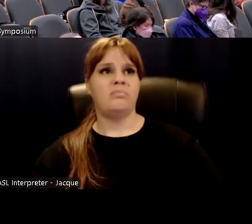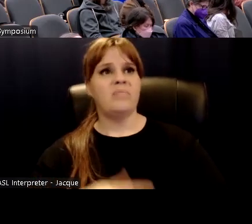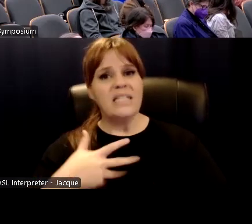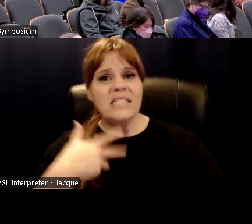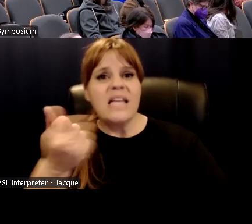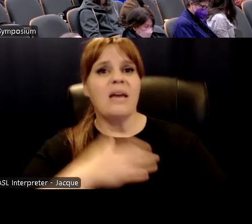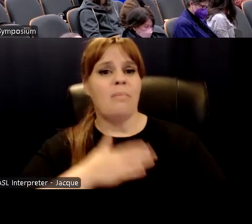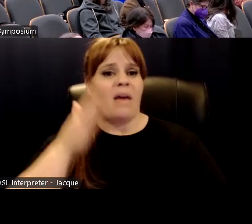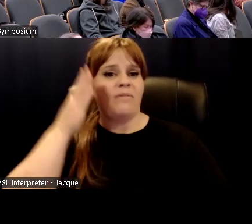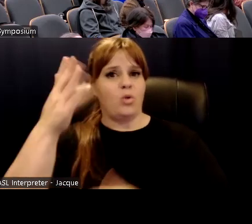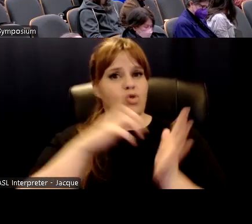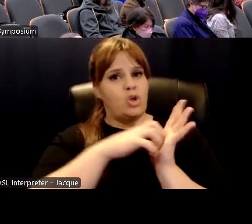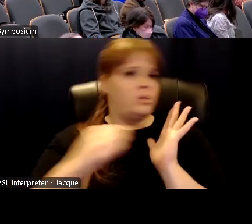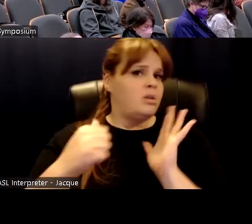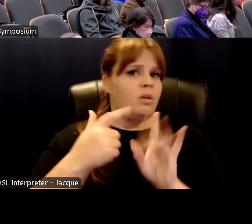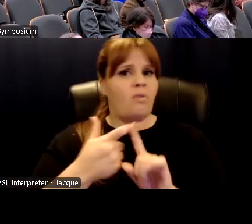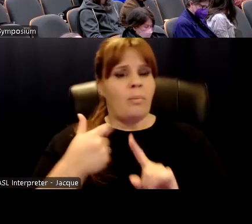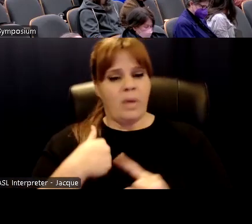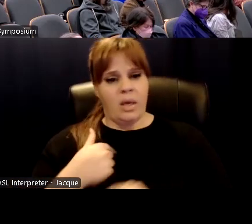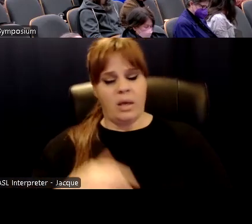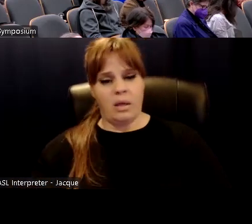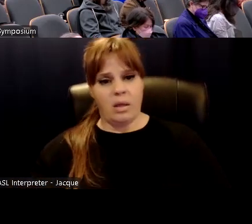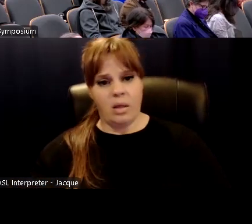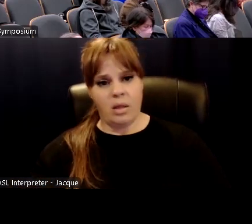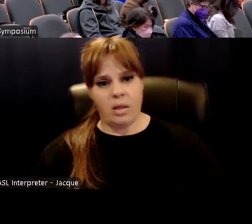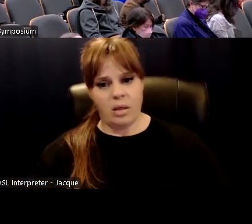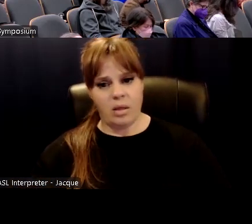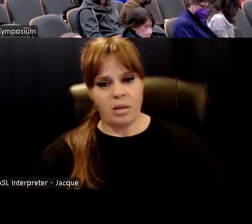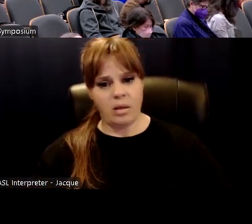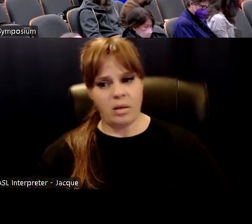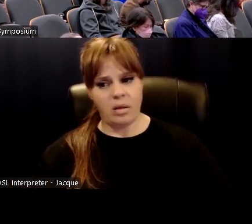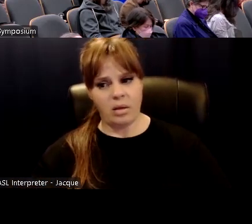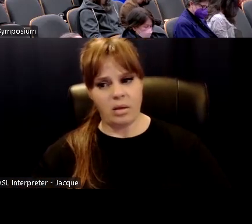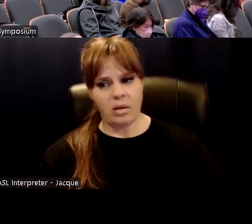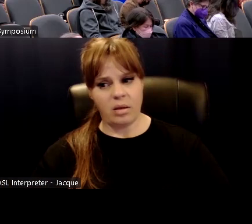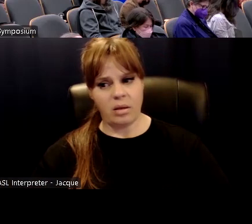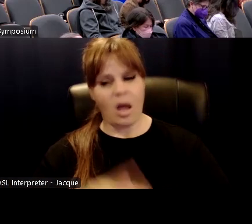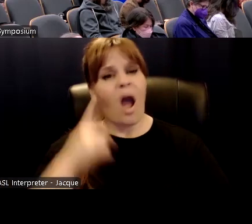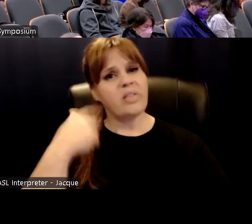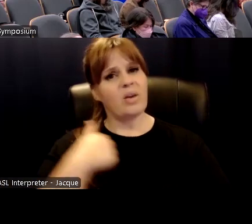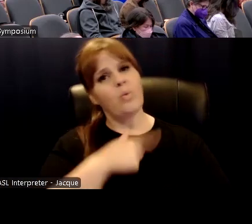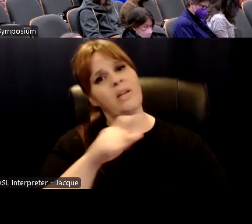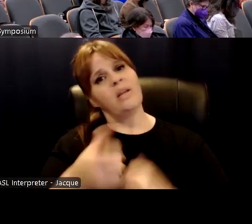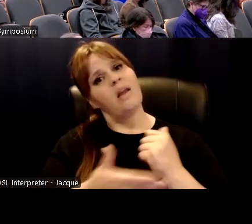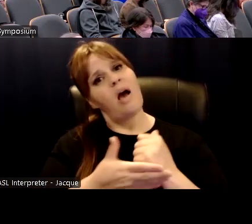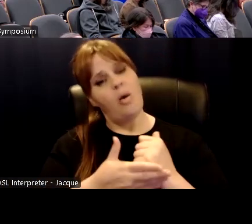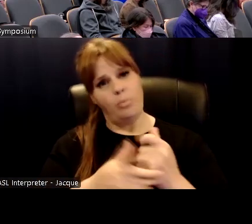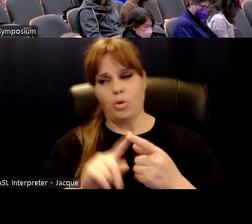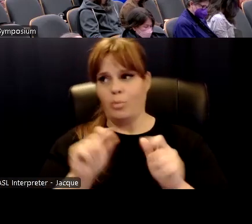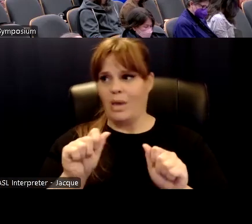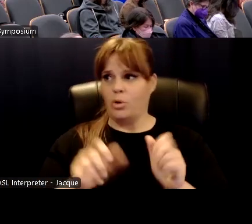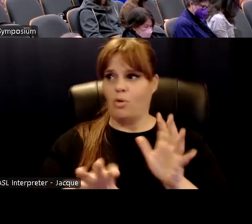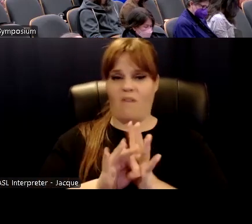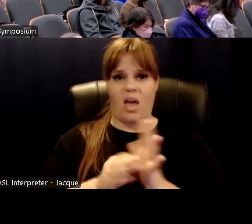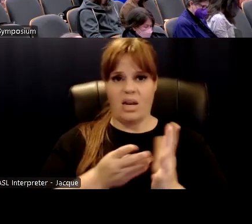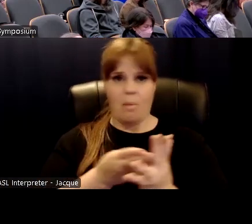future away from me. And I think we need help in being able to find a path